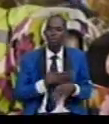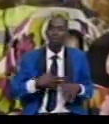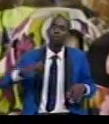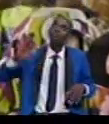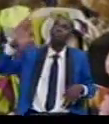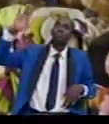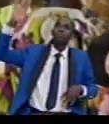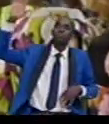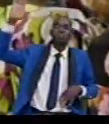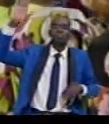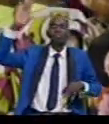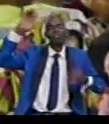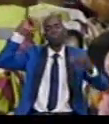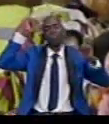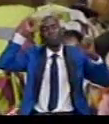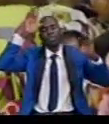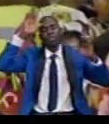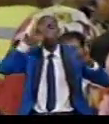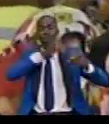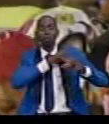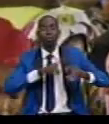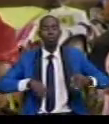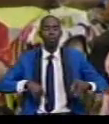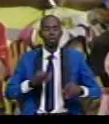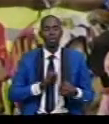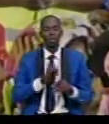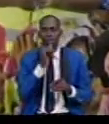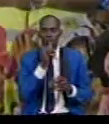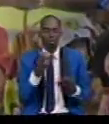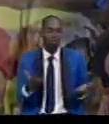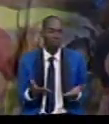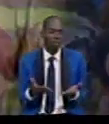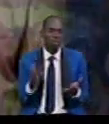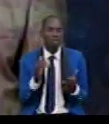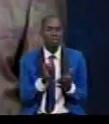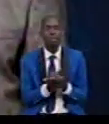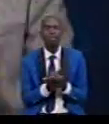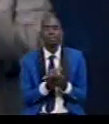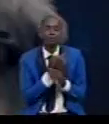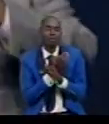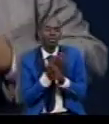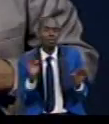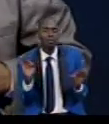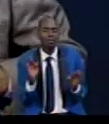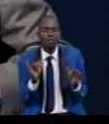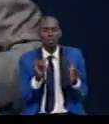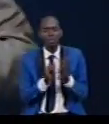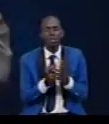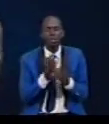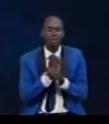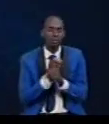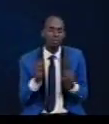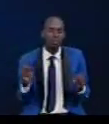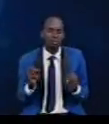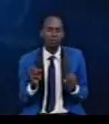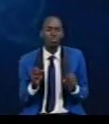freedom, that forgiveness, that salvation comes to me